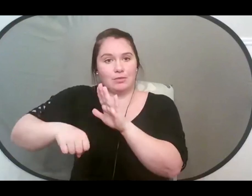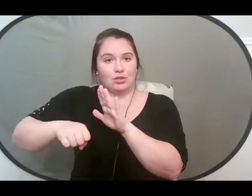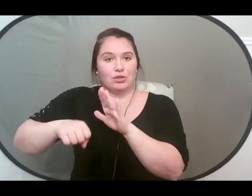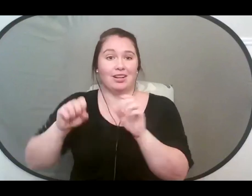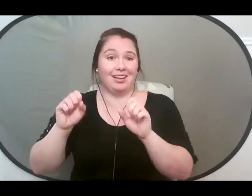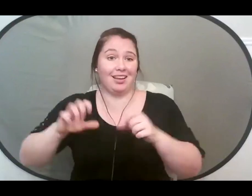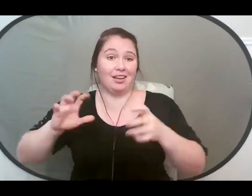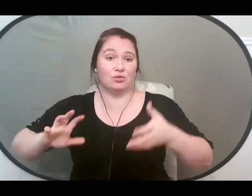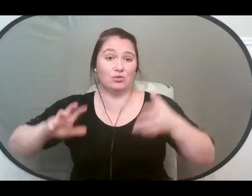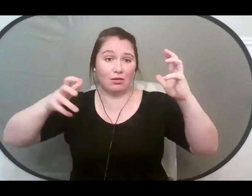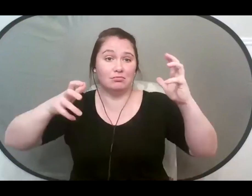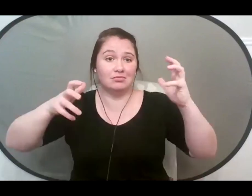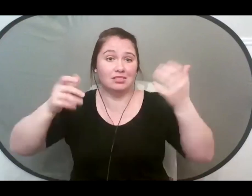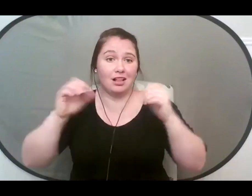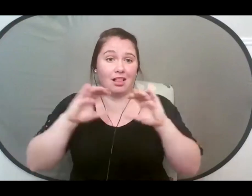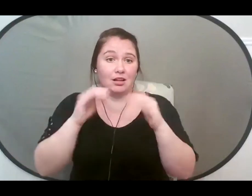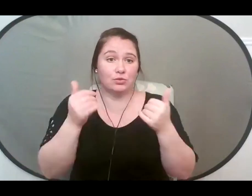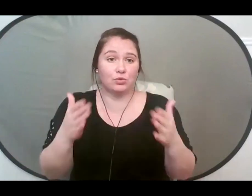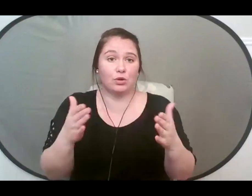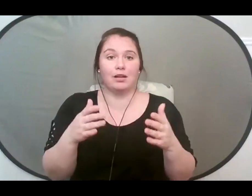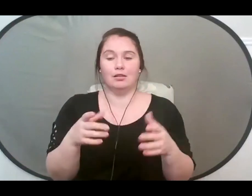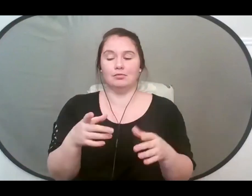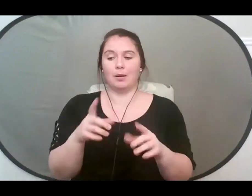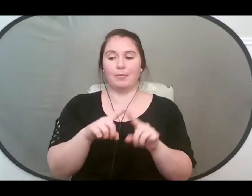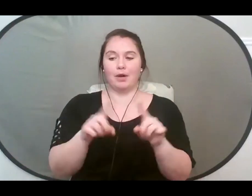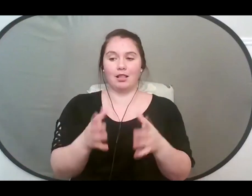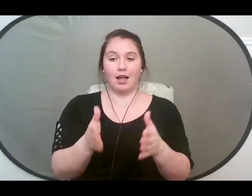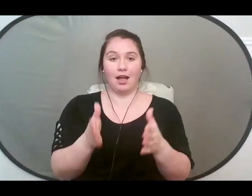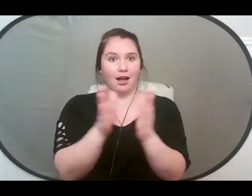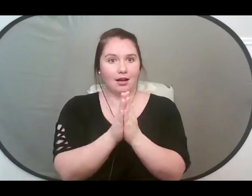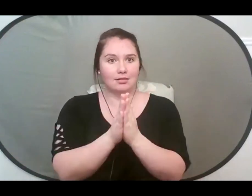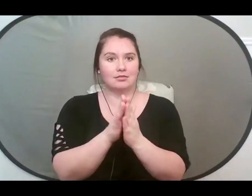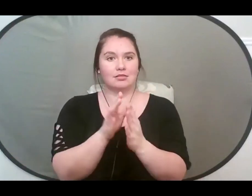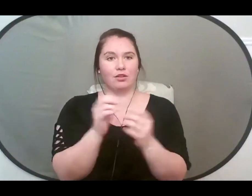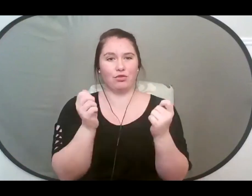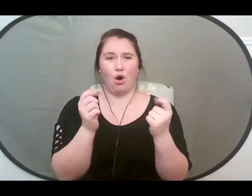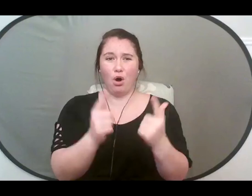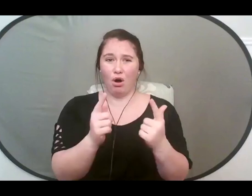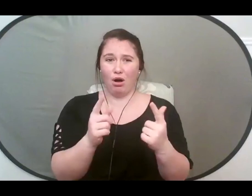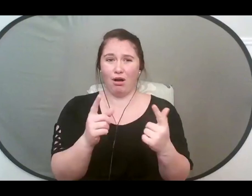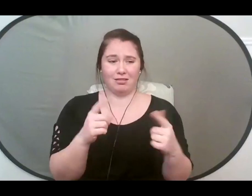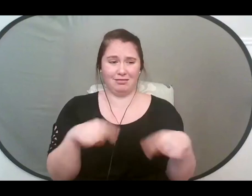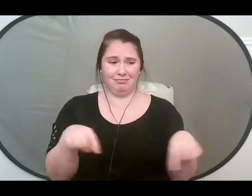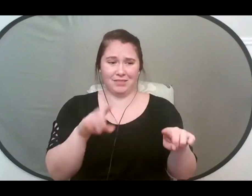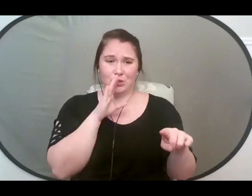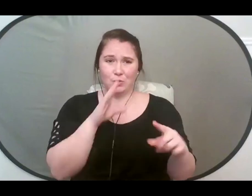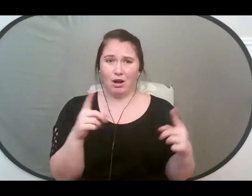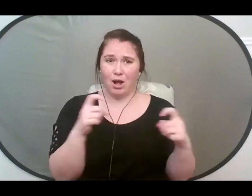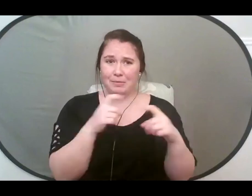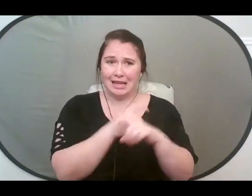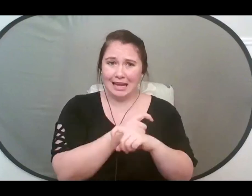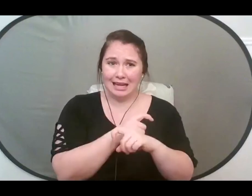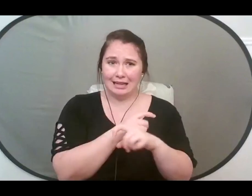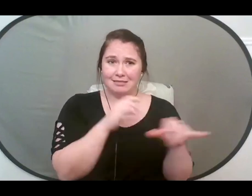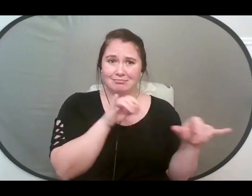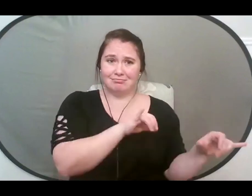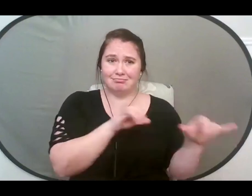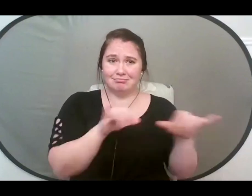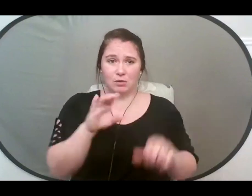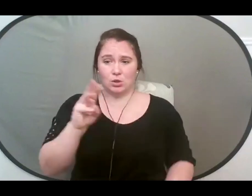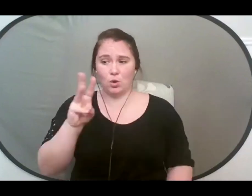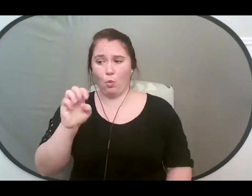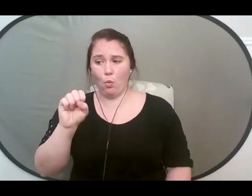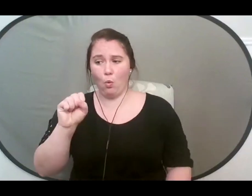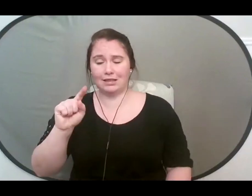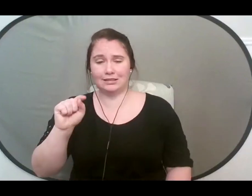disruptive. The question was asked if all phased renovations are as complicated as the Westwood example we showed. And